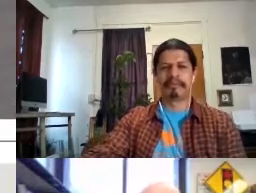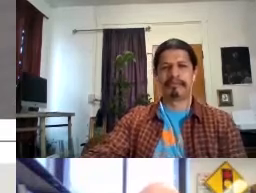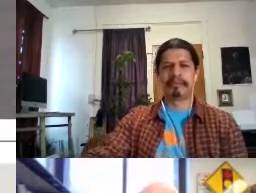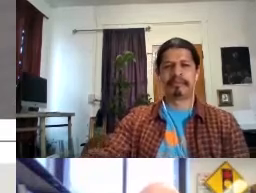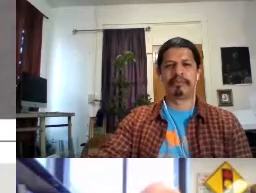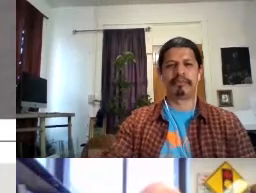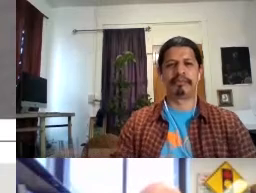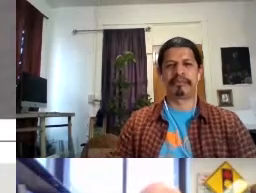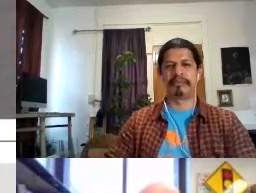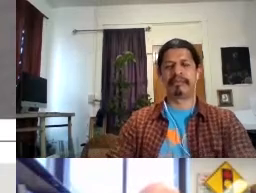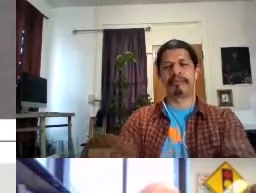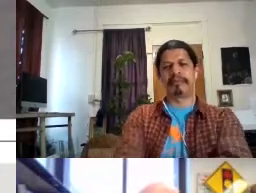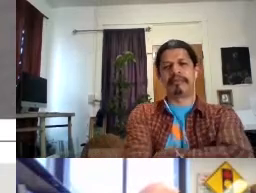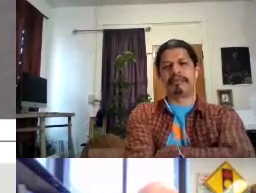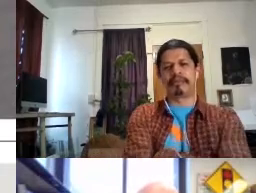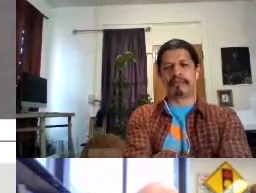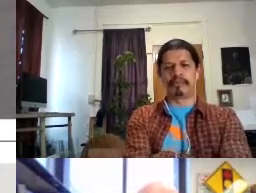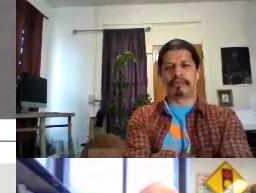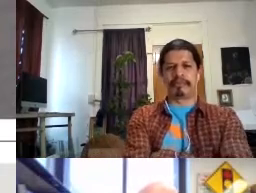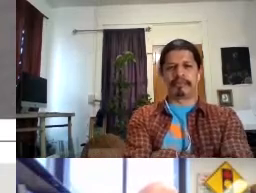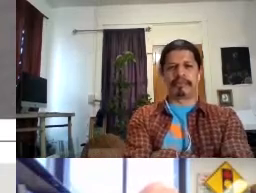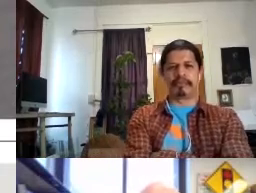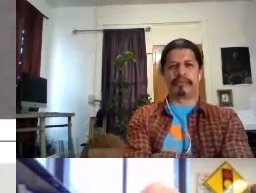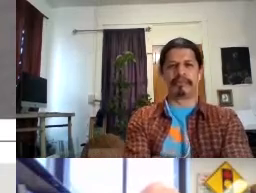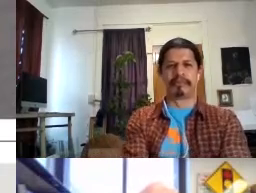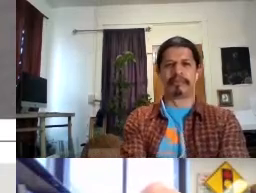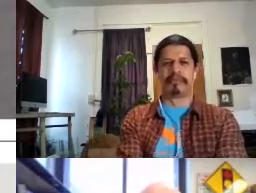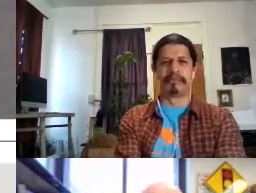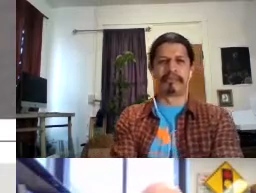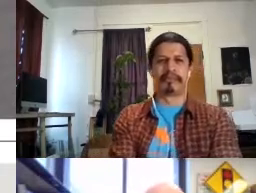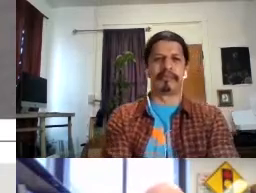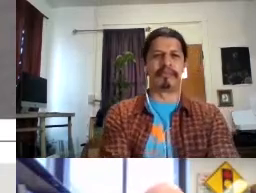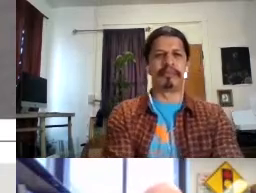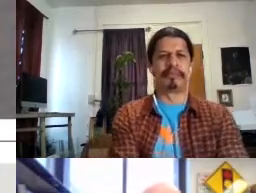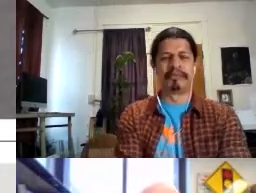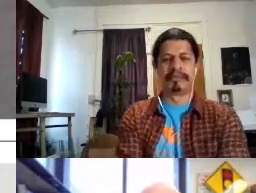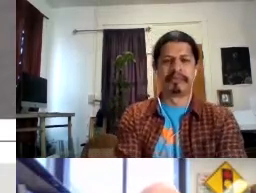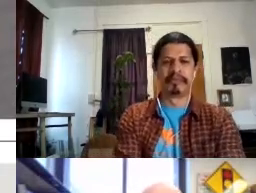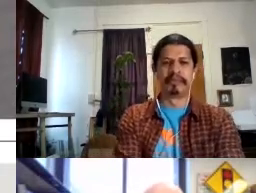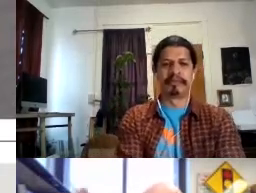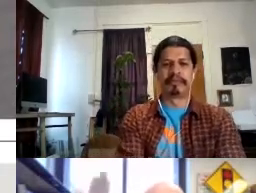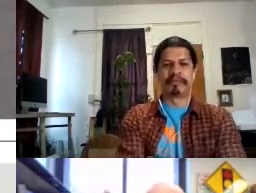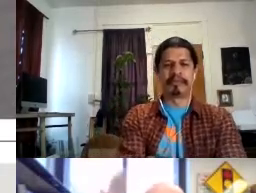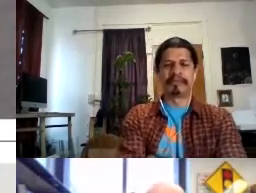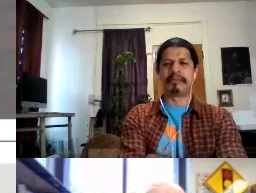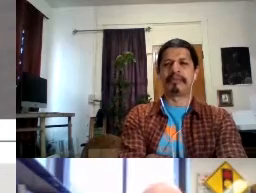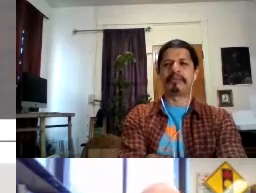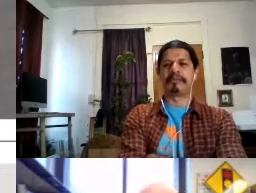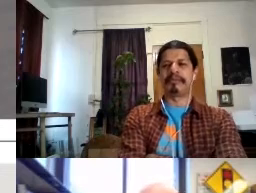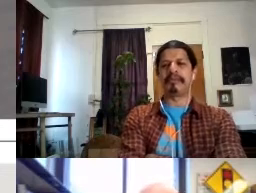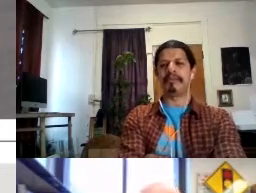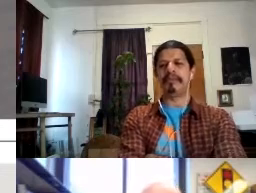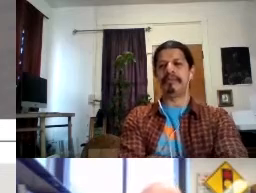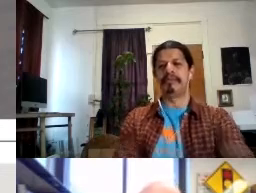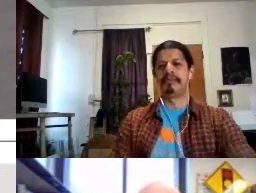lane, so a shared vehicular bicycle lane in the southbound direction. And then in the northbound direction, we have our bicycle climbing lane along